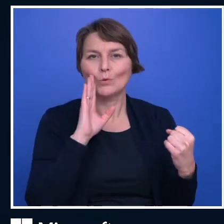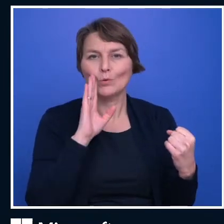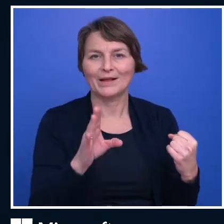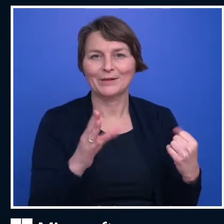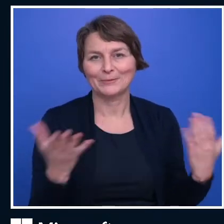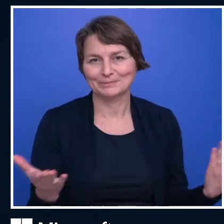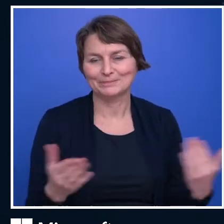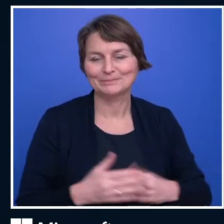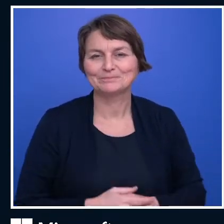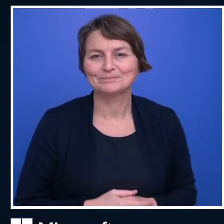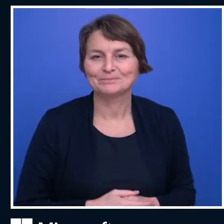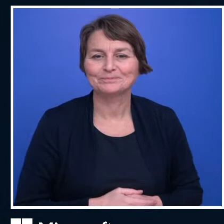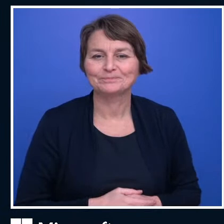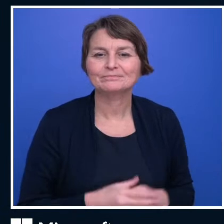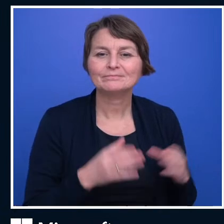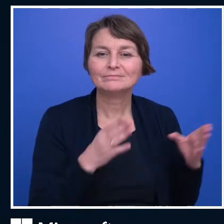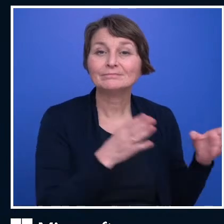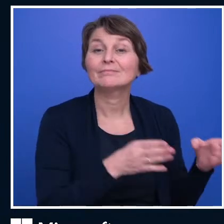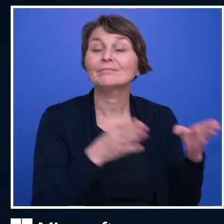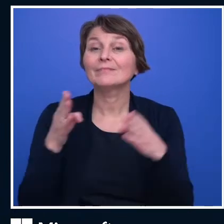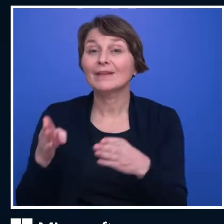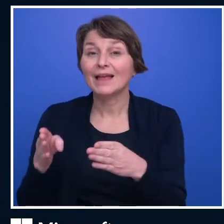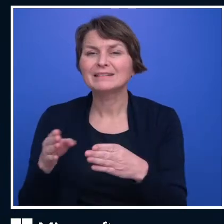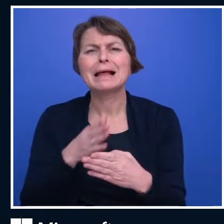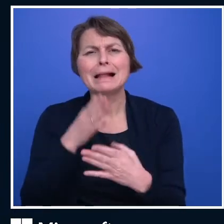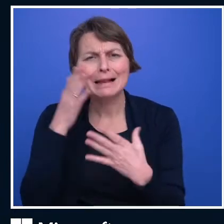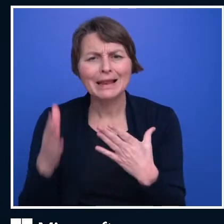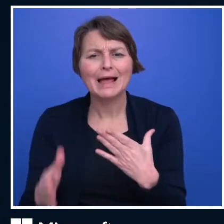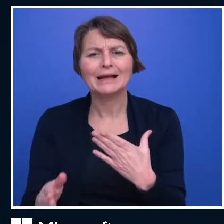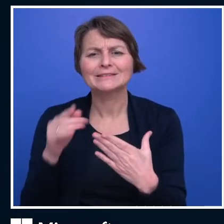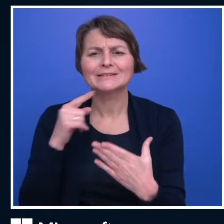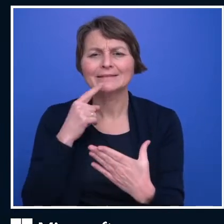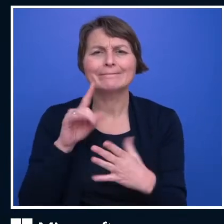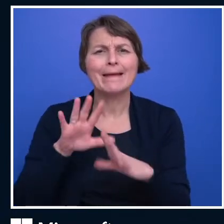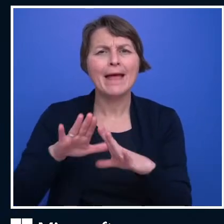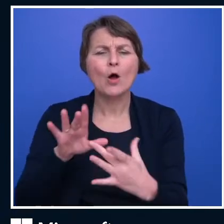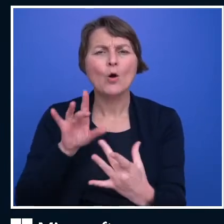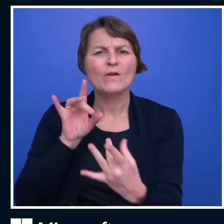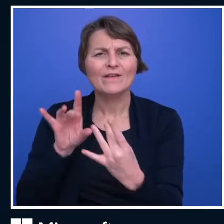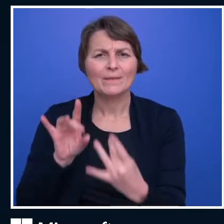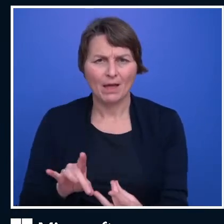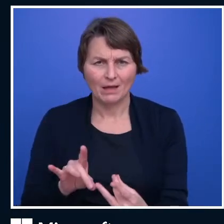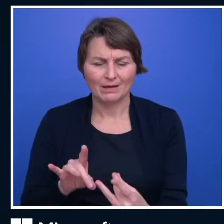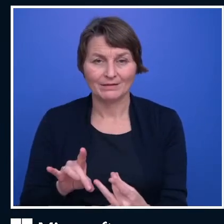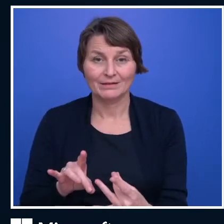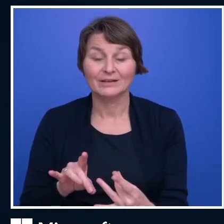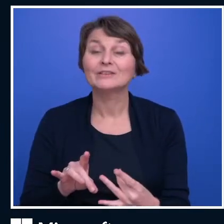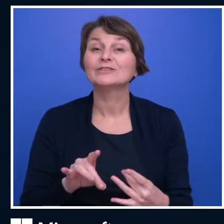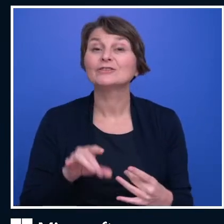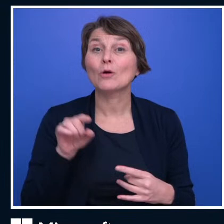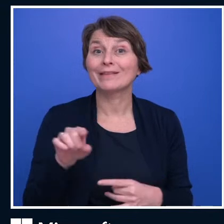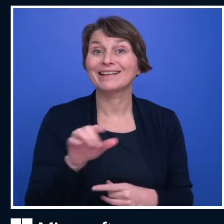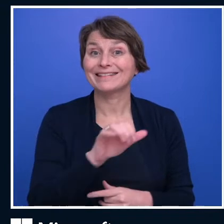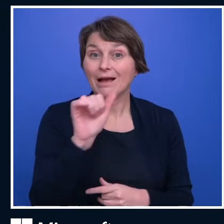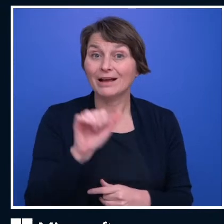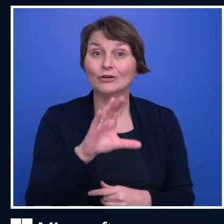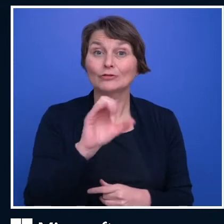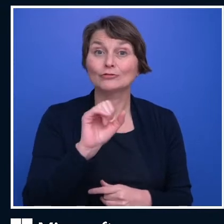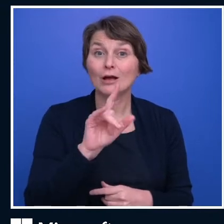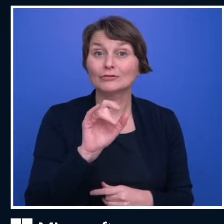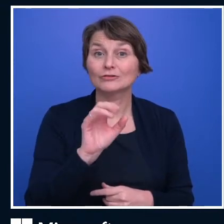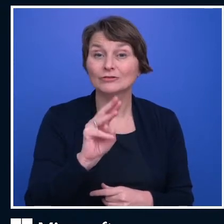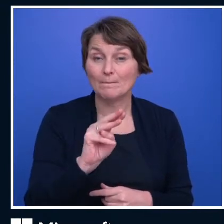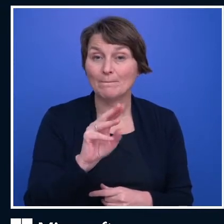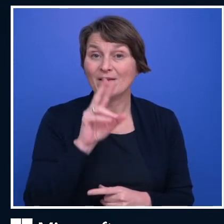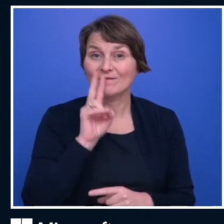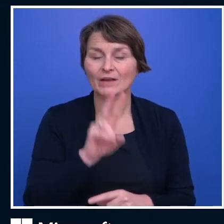storing feedback. So this is the part where Azure Custom Vision and AI are just absolutely brilliant. After we have inputted the data,